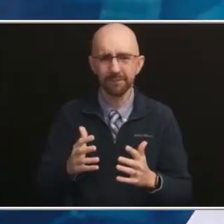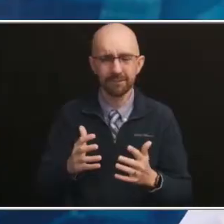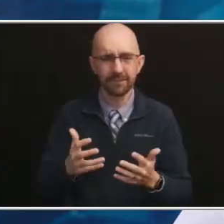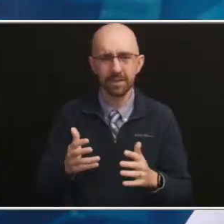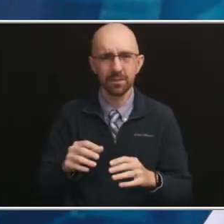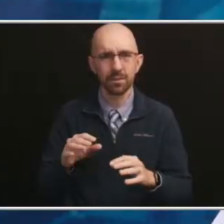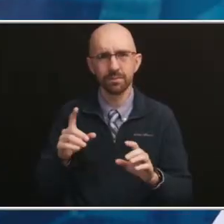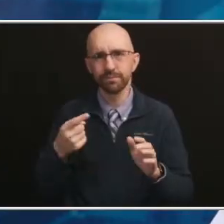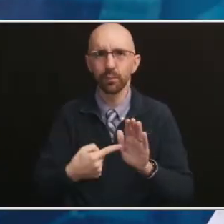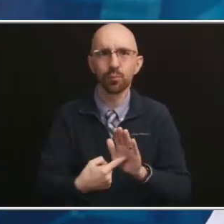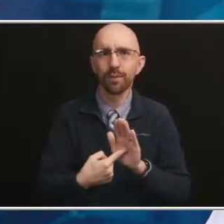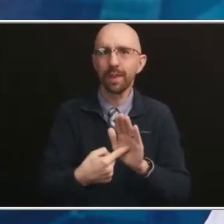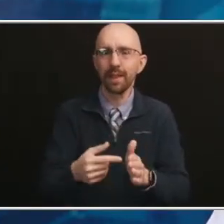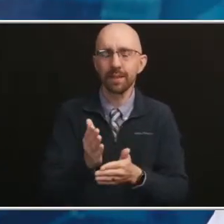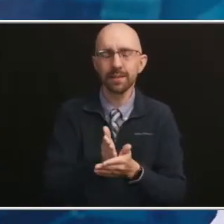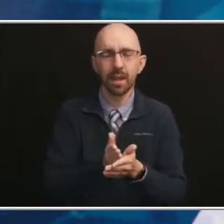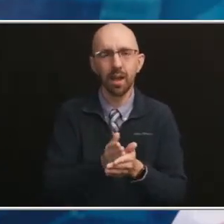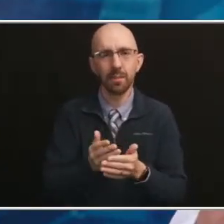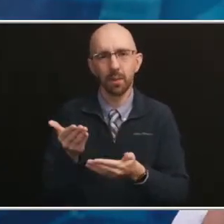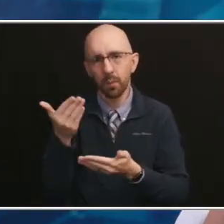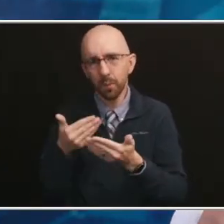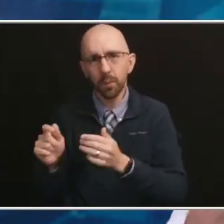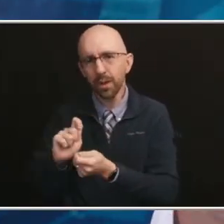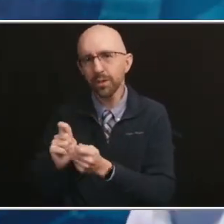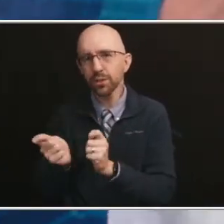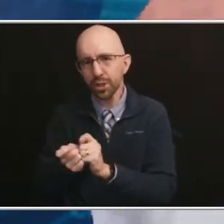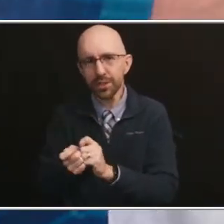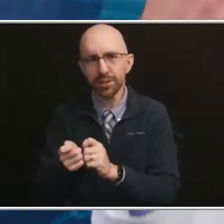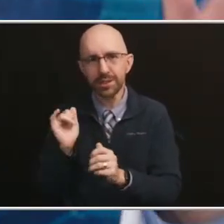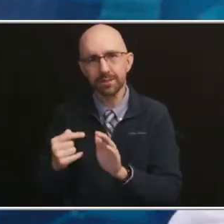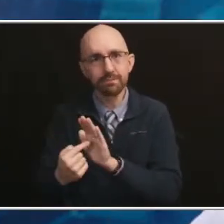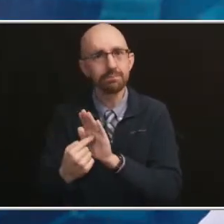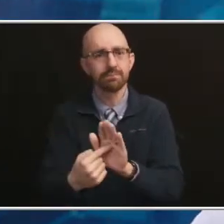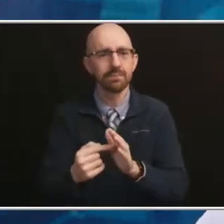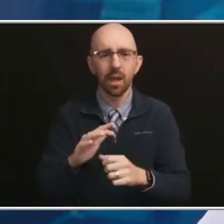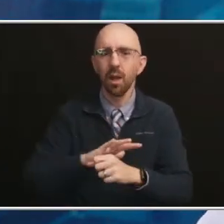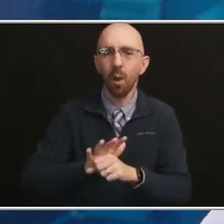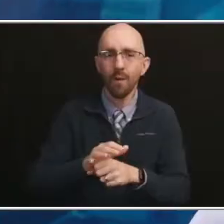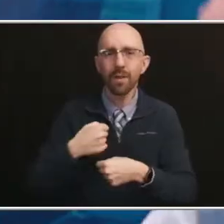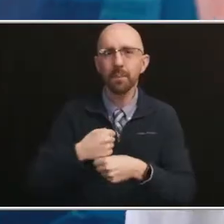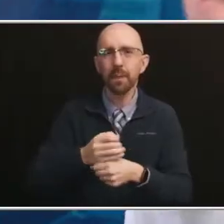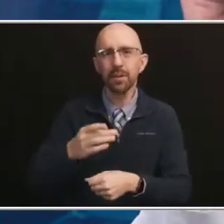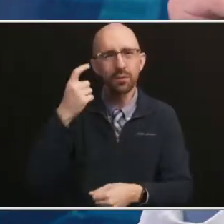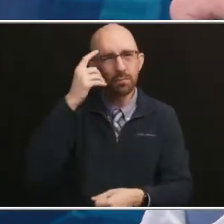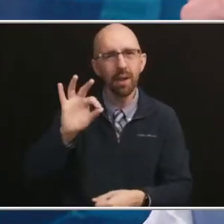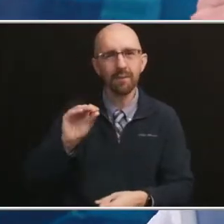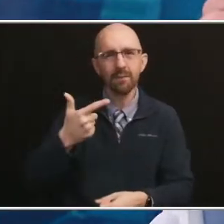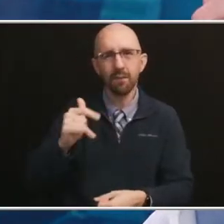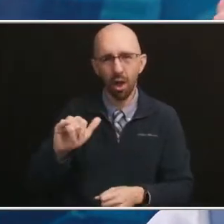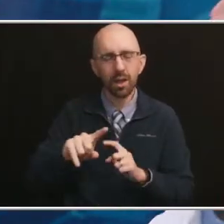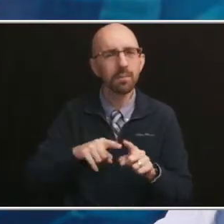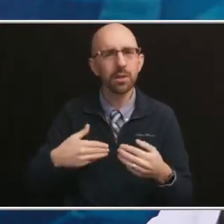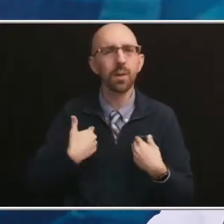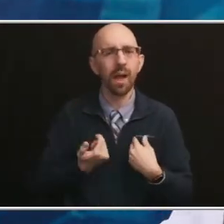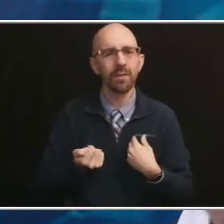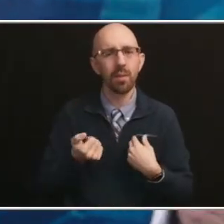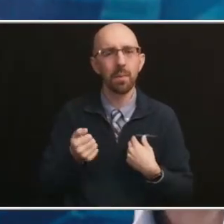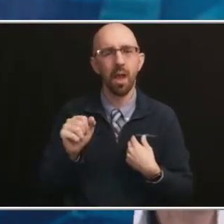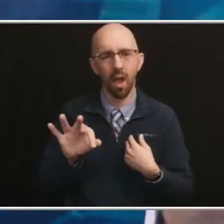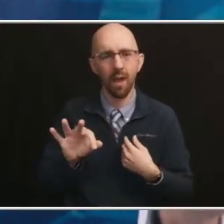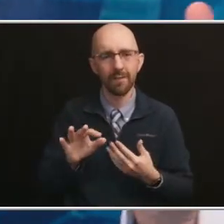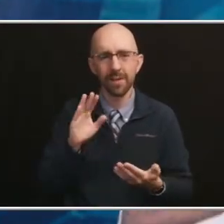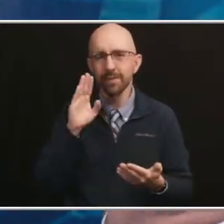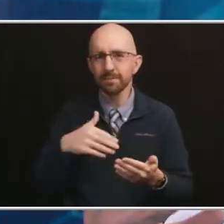reveal some underlying changes where, COVID makes you foggy, but if you have a little bit of new